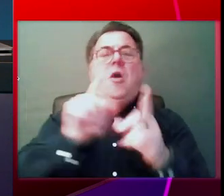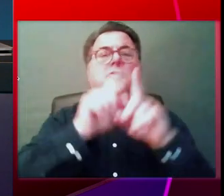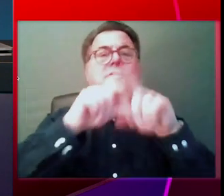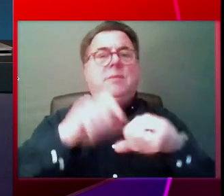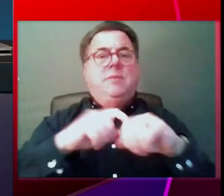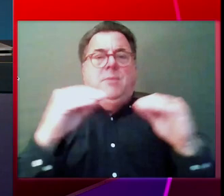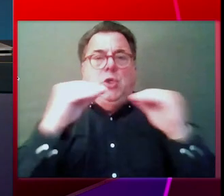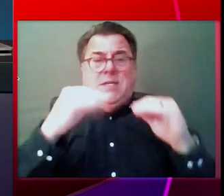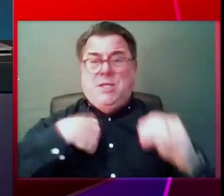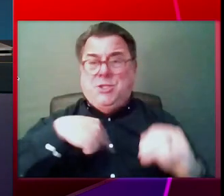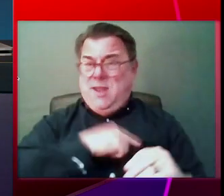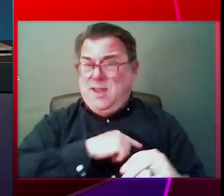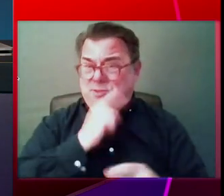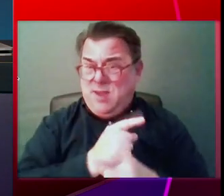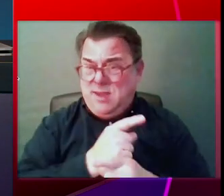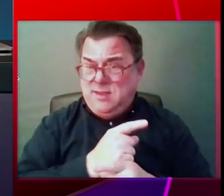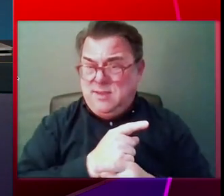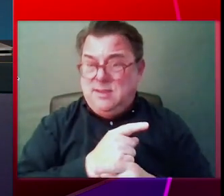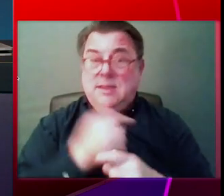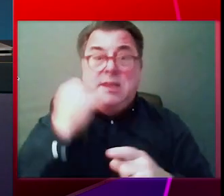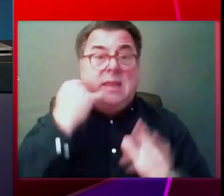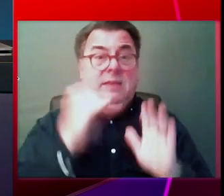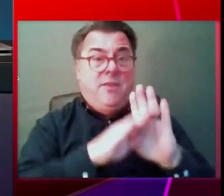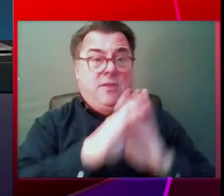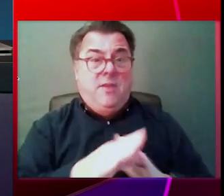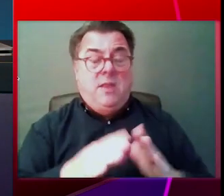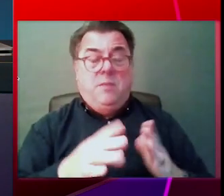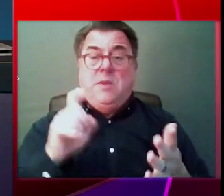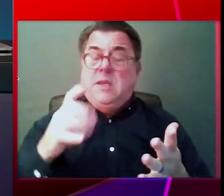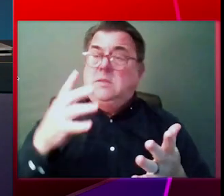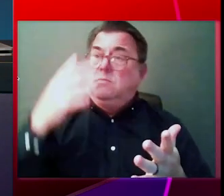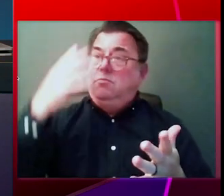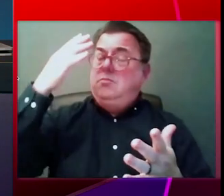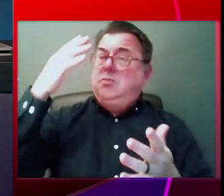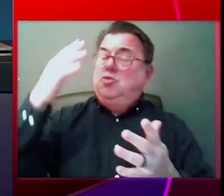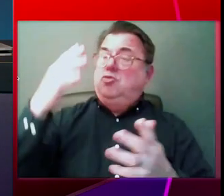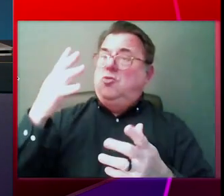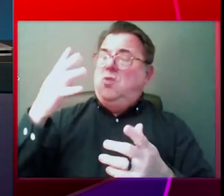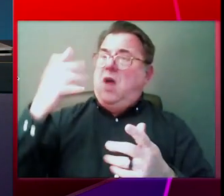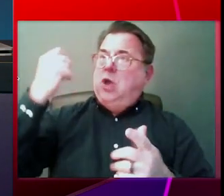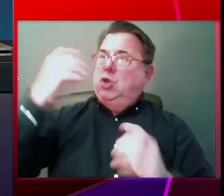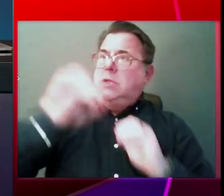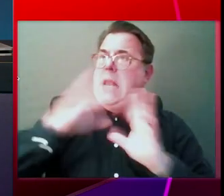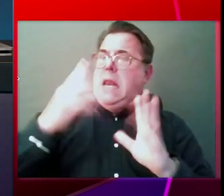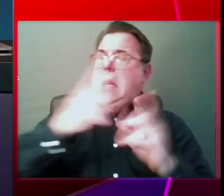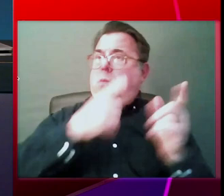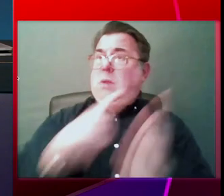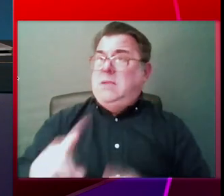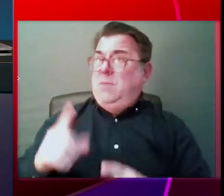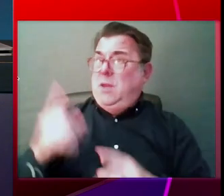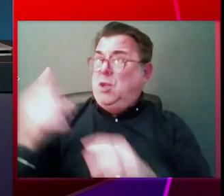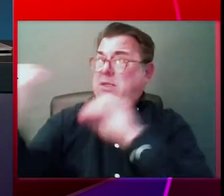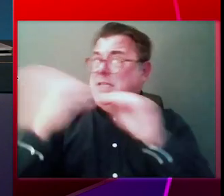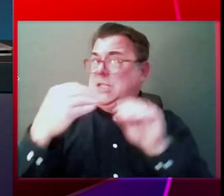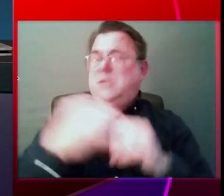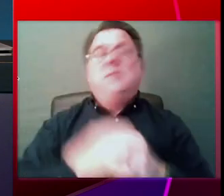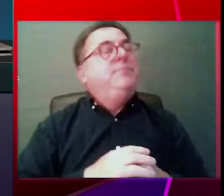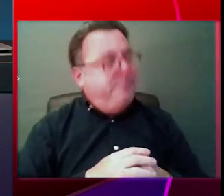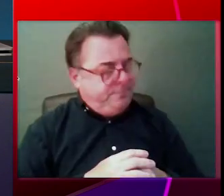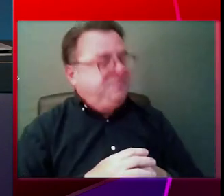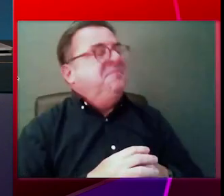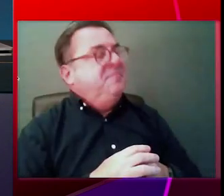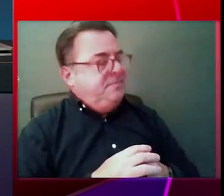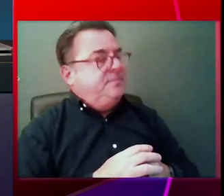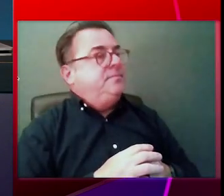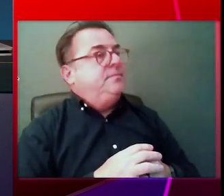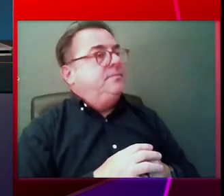same time if a developer needs to engage and understand what's happening. Yeah, so the